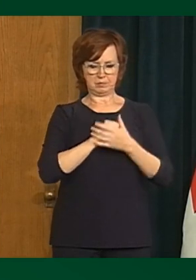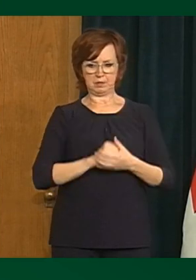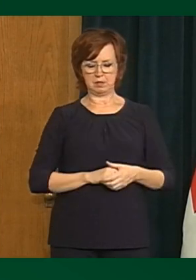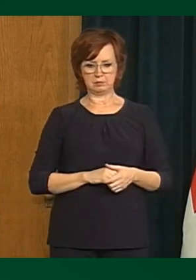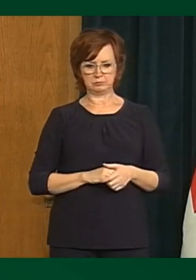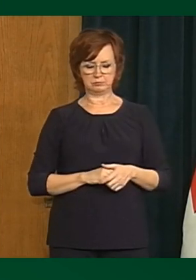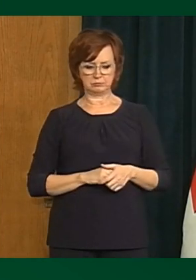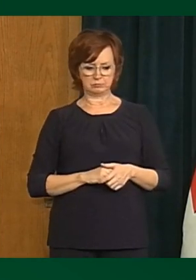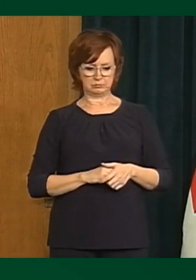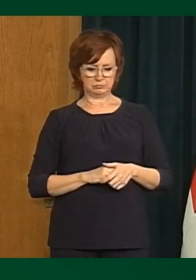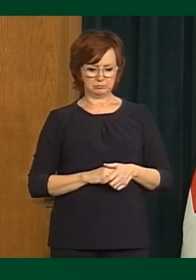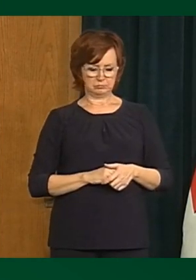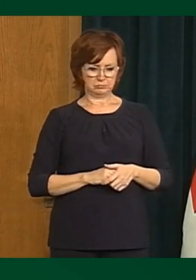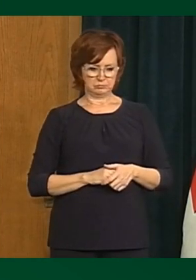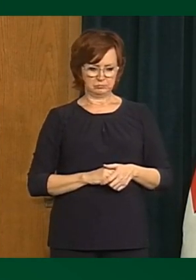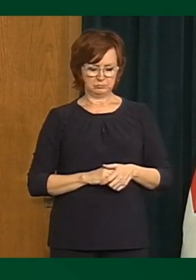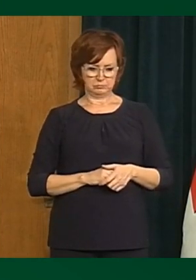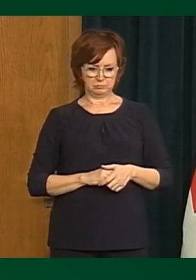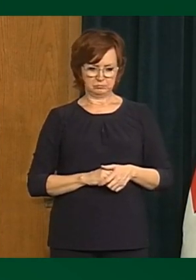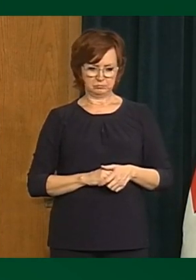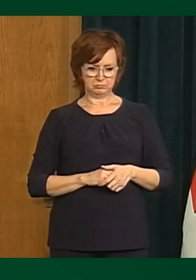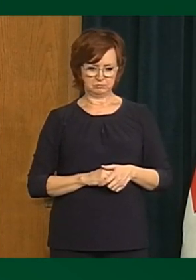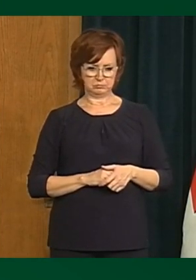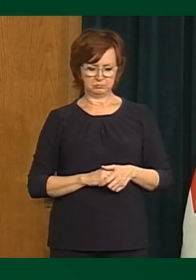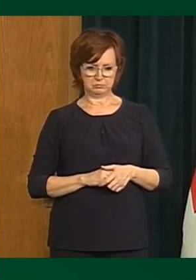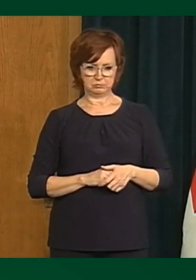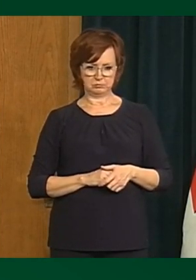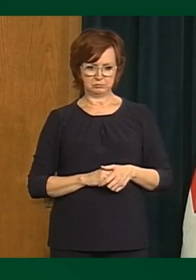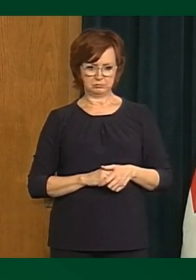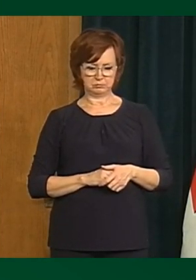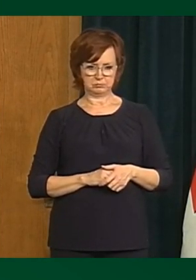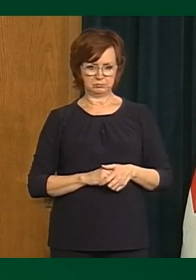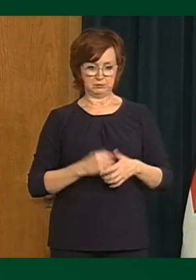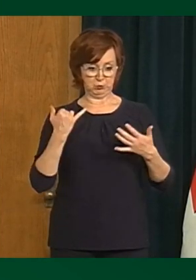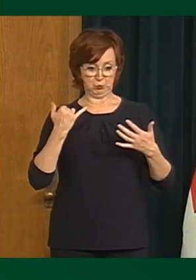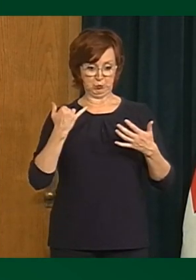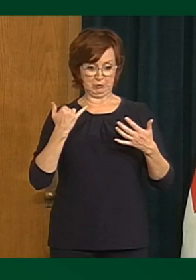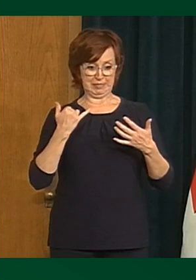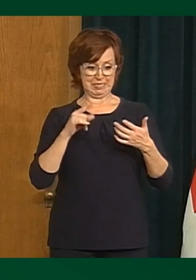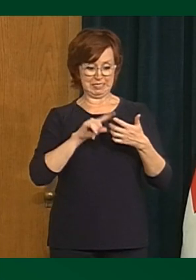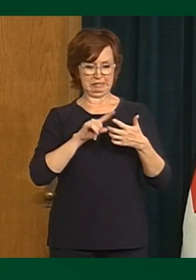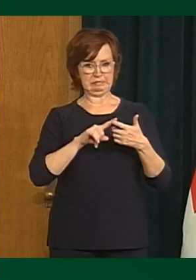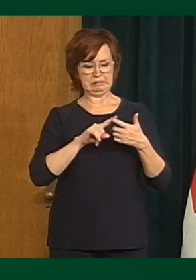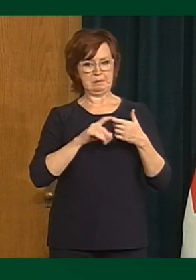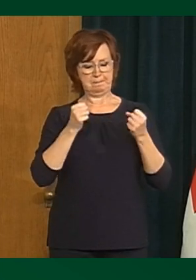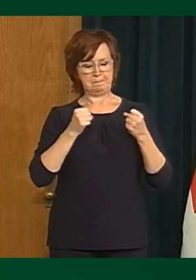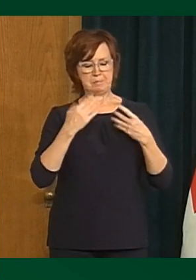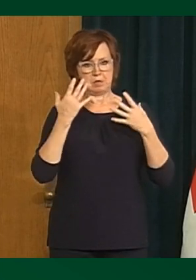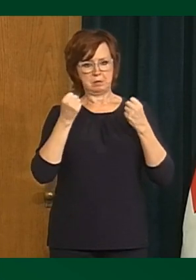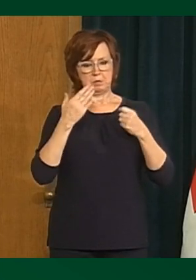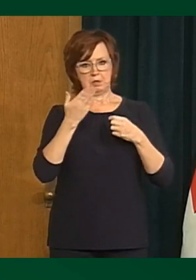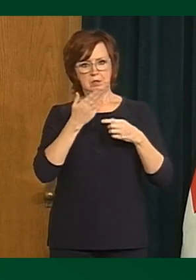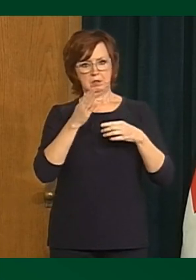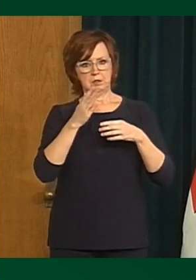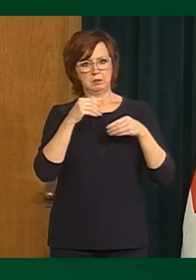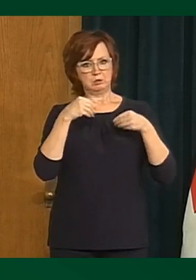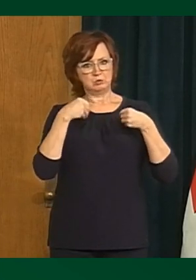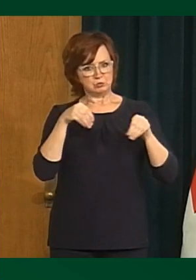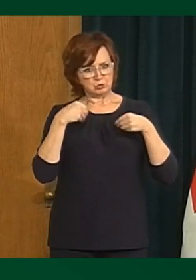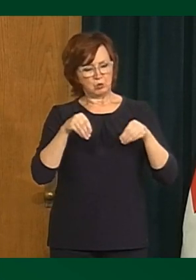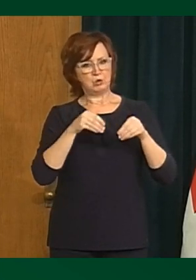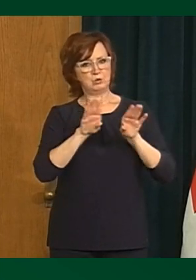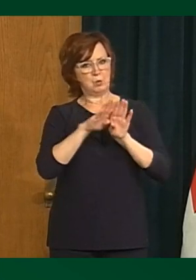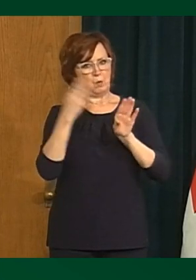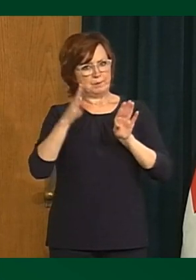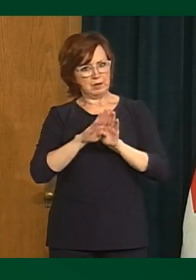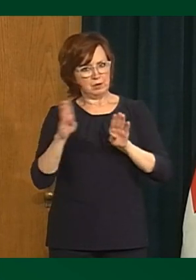two opening, which is a substantial opening with the retail, many of the retail stores starting to open. So it'll allow us some